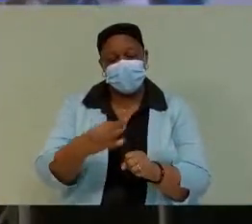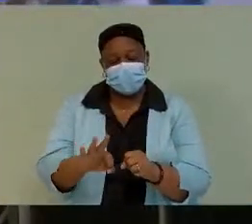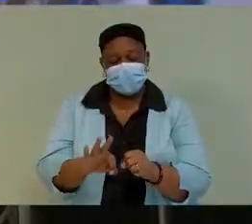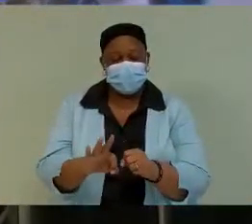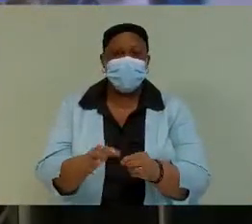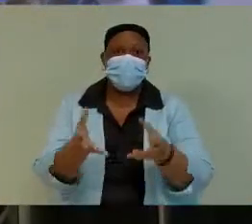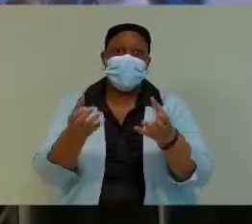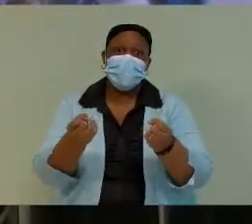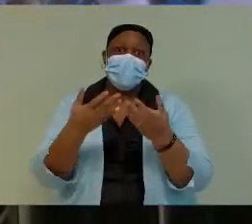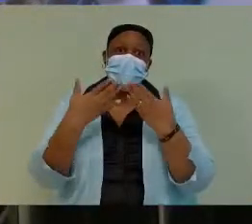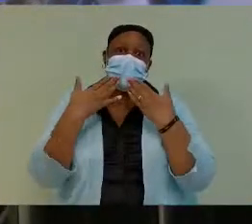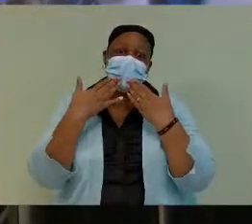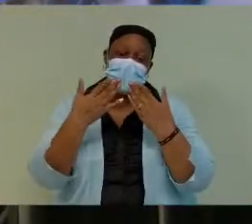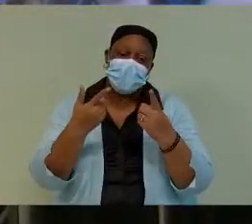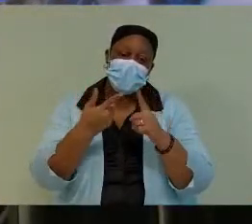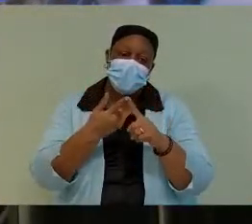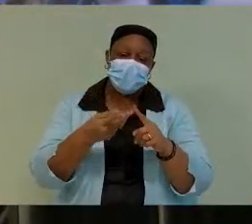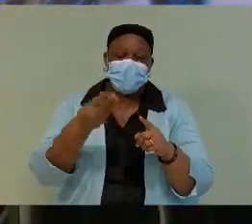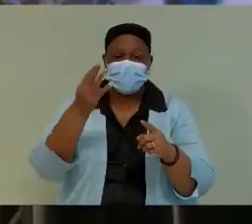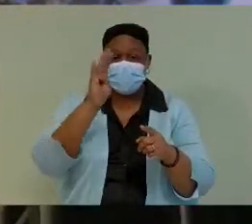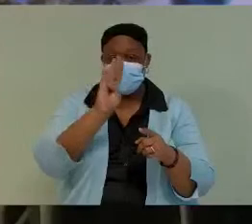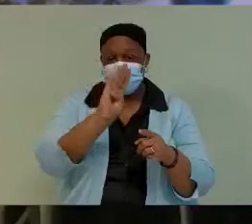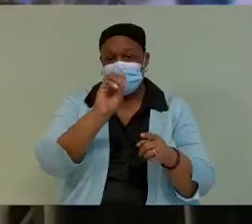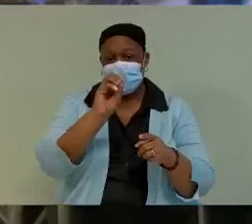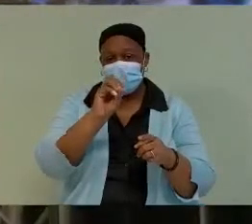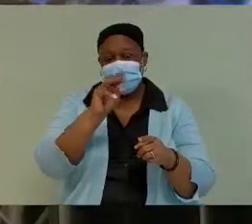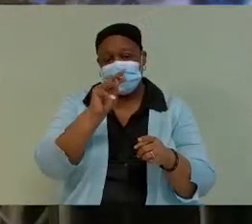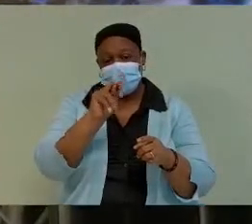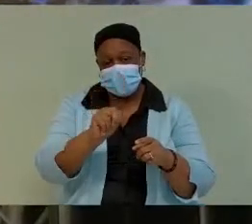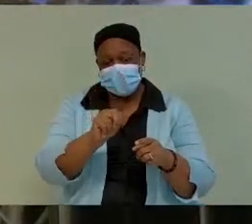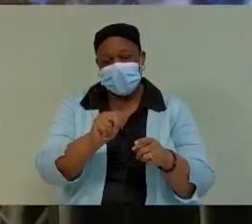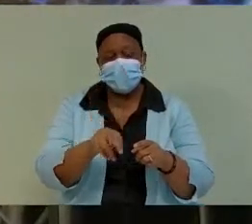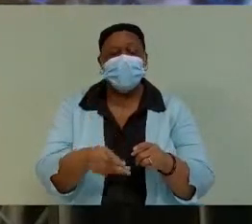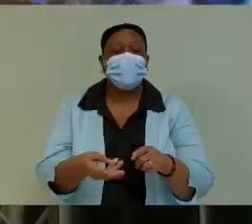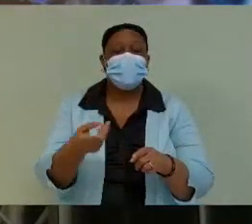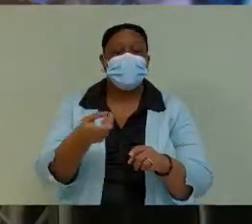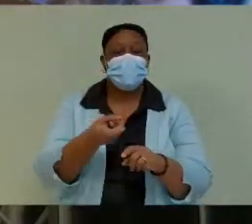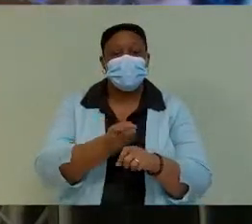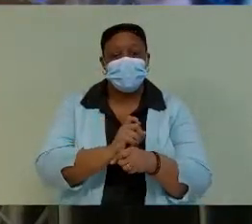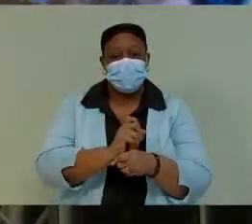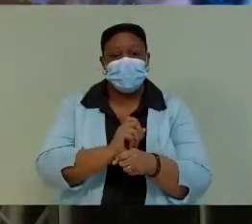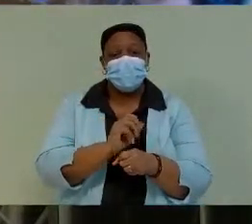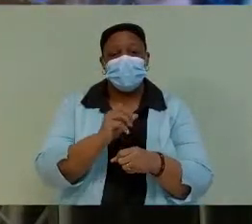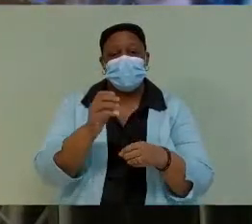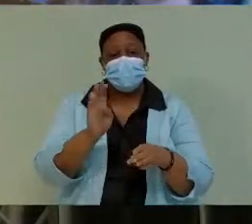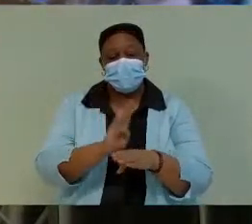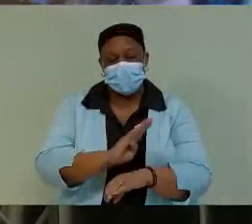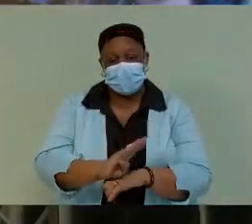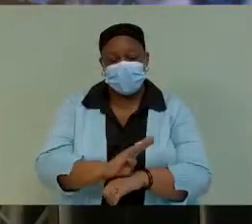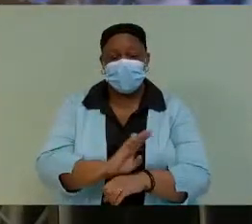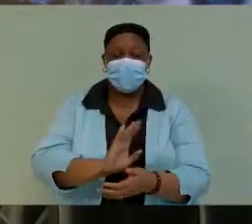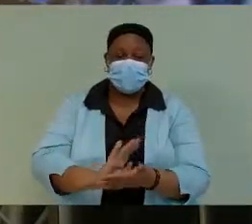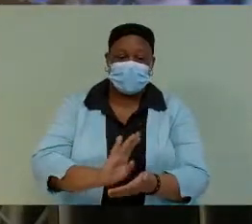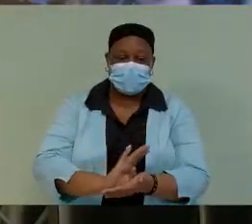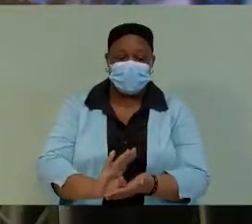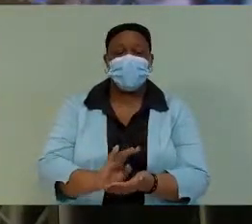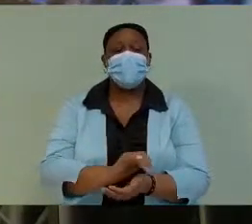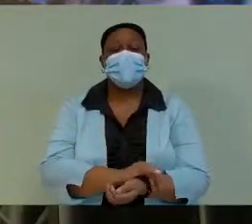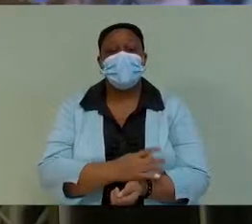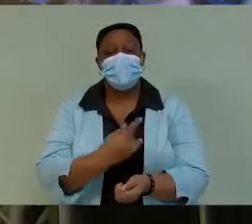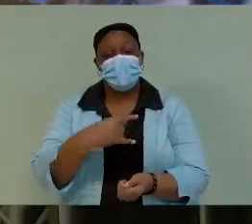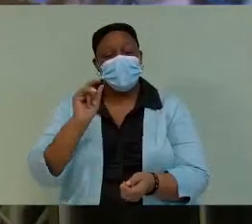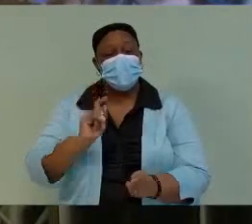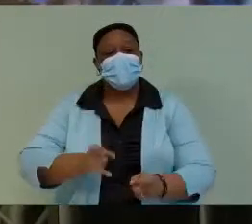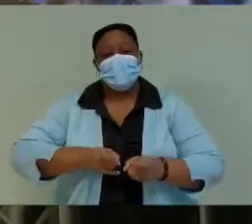say thank you to Mr. Crispin Boone from Boone's Environmental and Cleaning Services for his